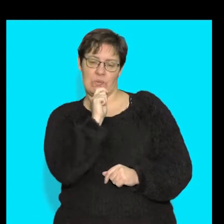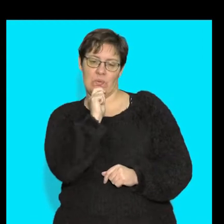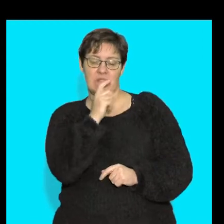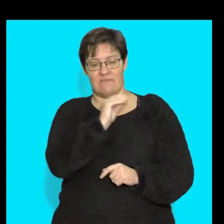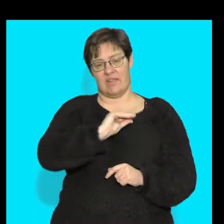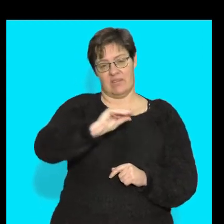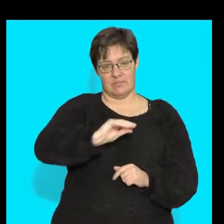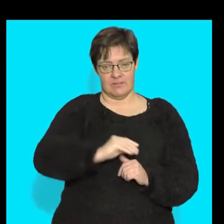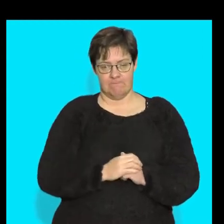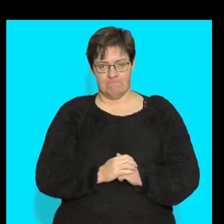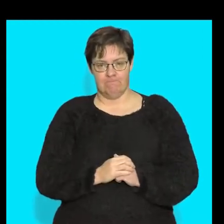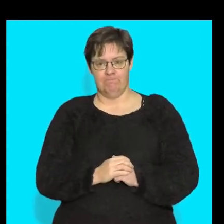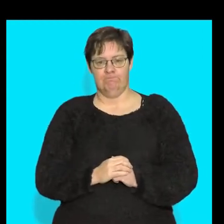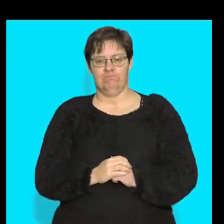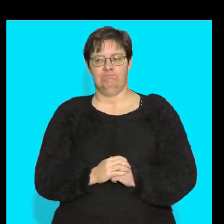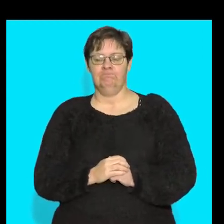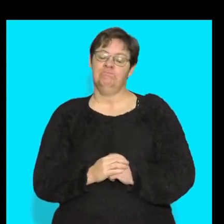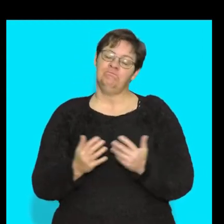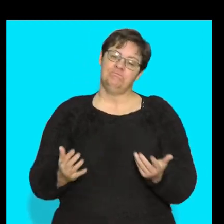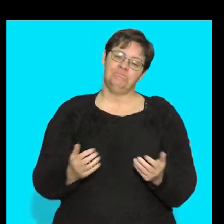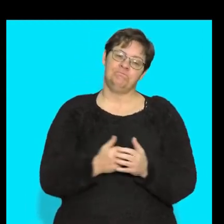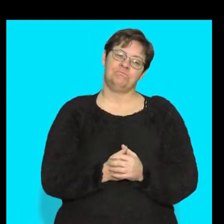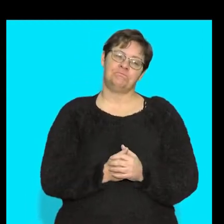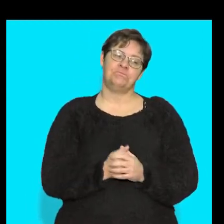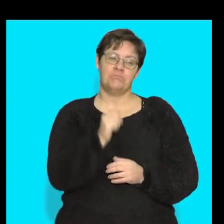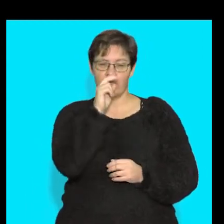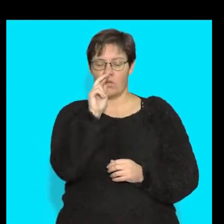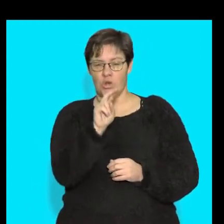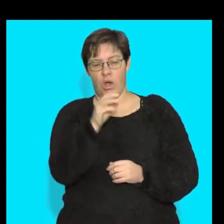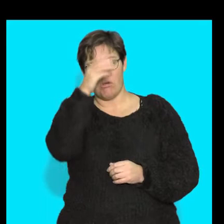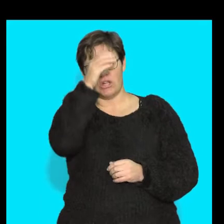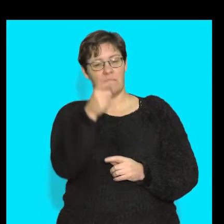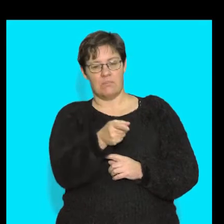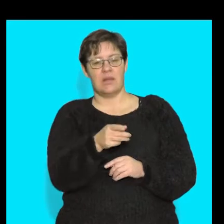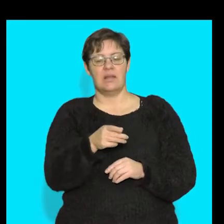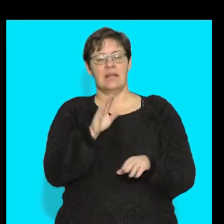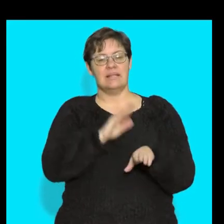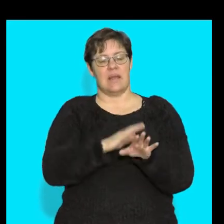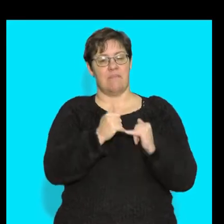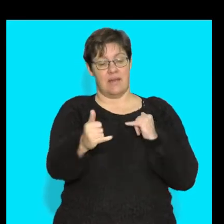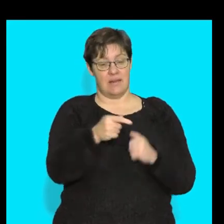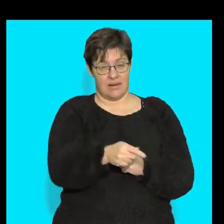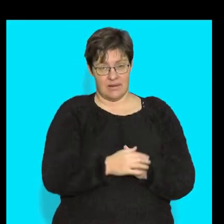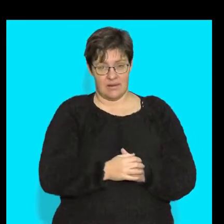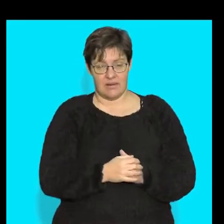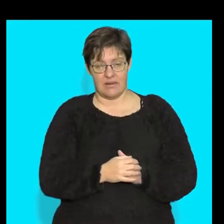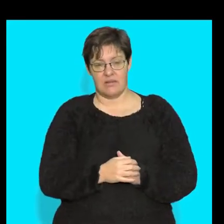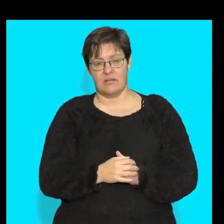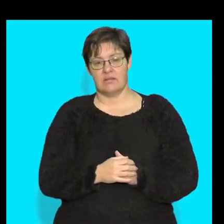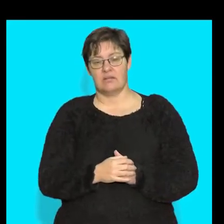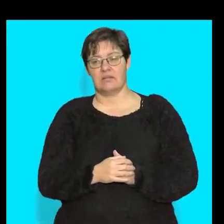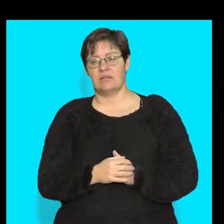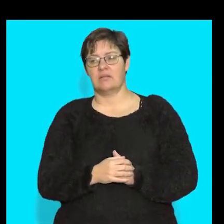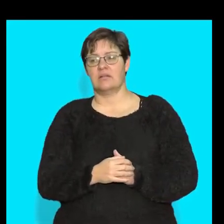to investments. Now, when you look at the concept of timelines, right? Some tips,